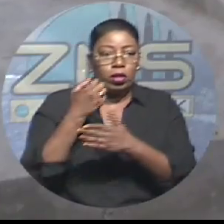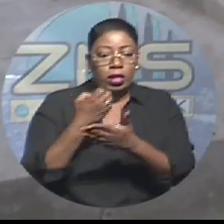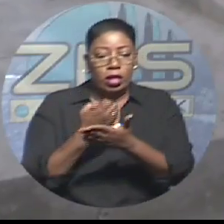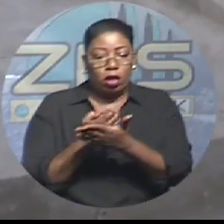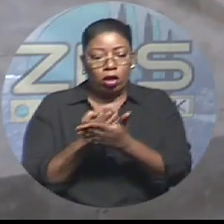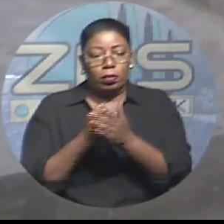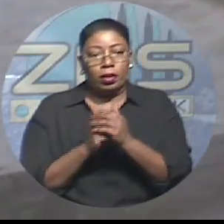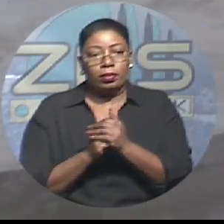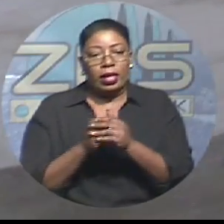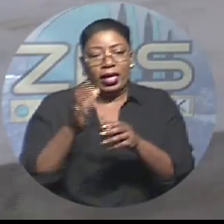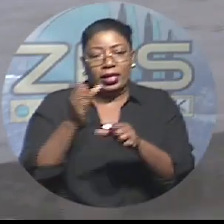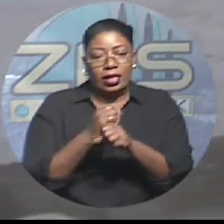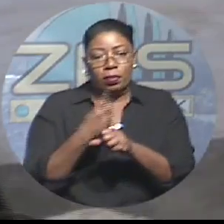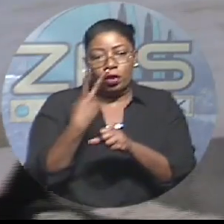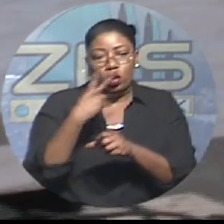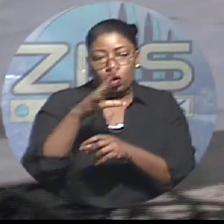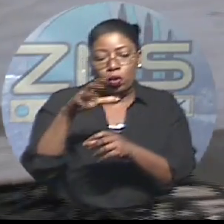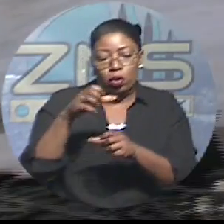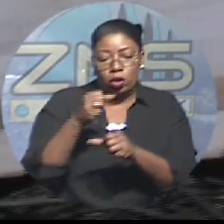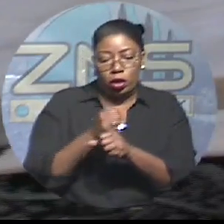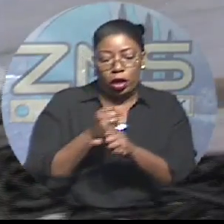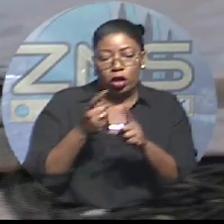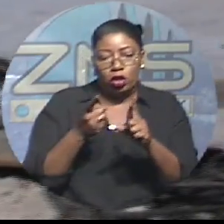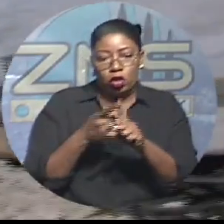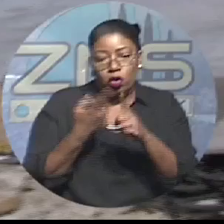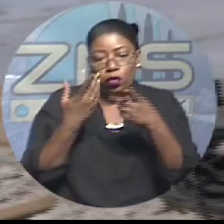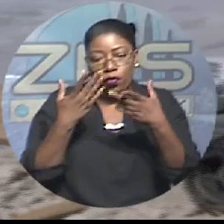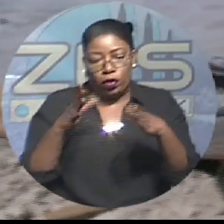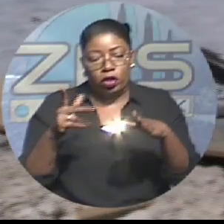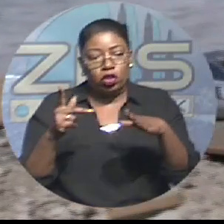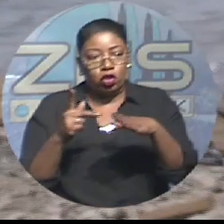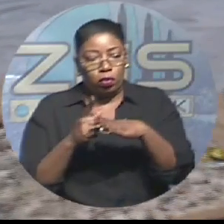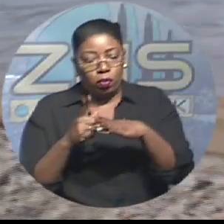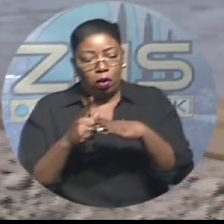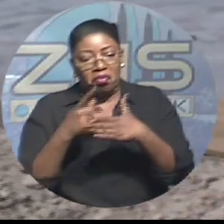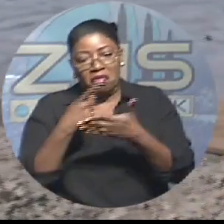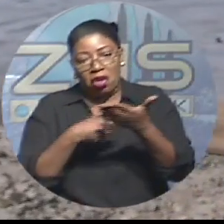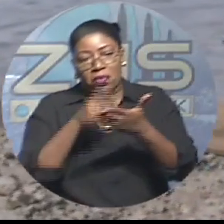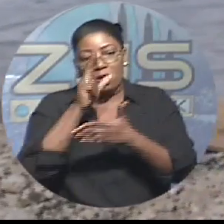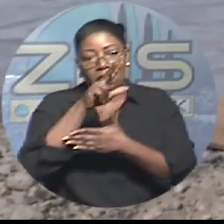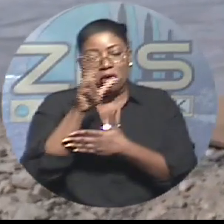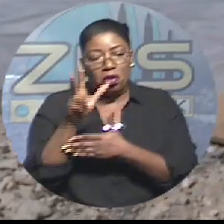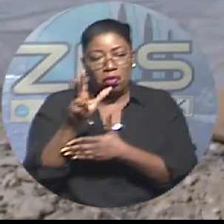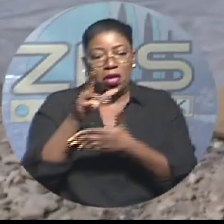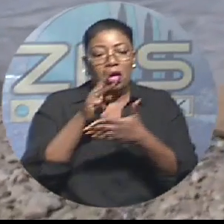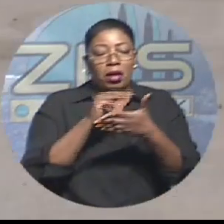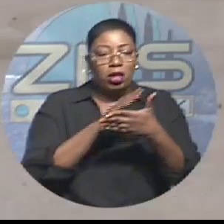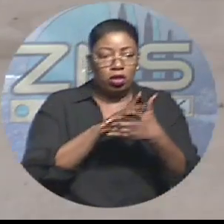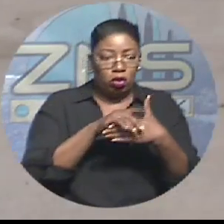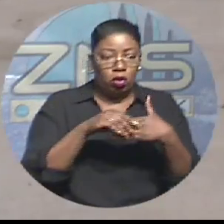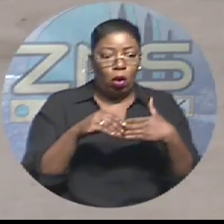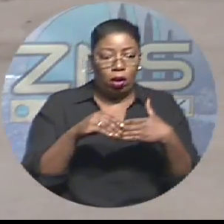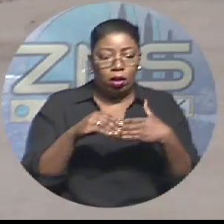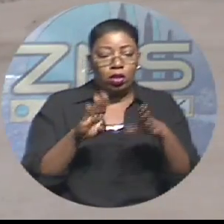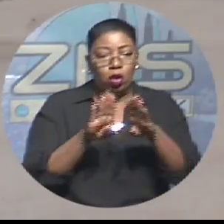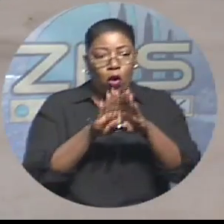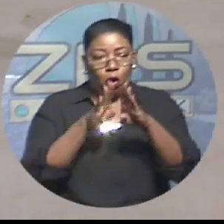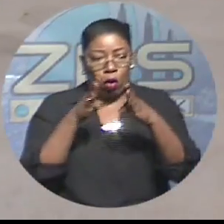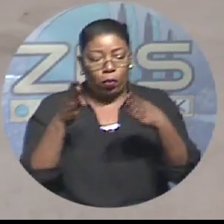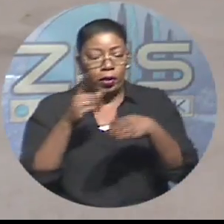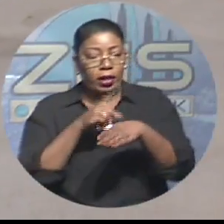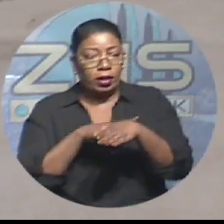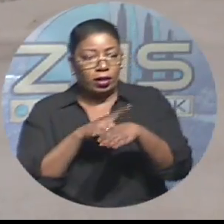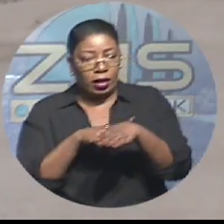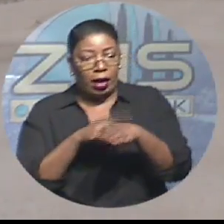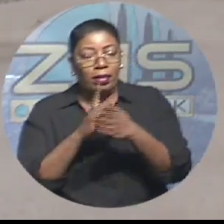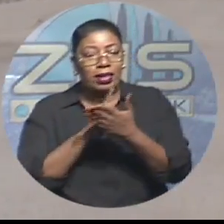It's taking about 2 years to complete the port, contracted at a value pegged around $33 million. Opening date is set for December. It's being